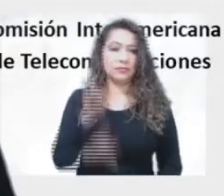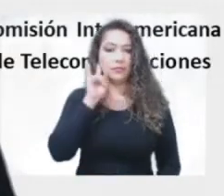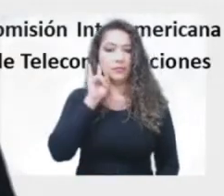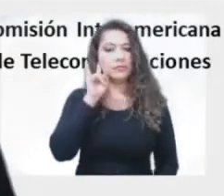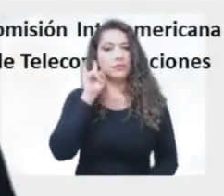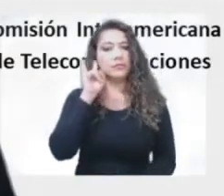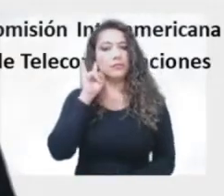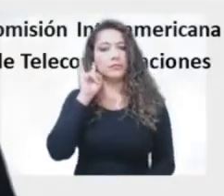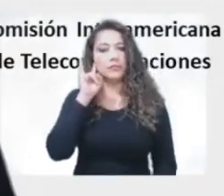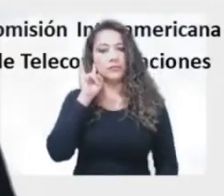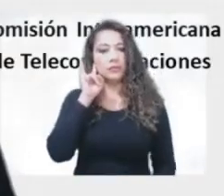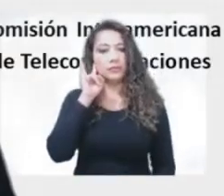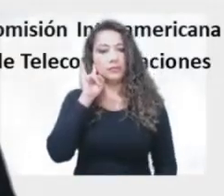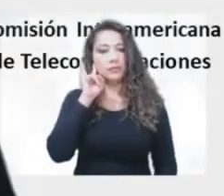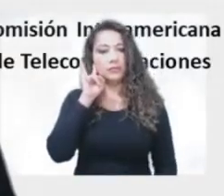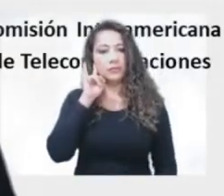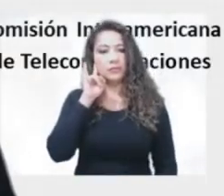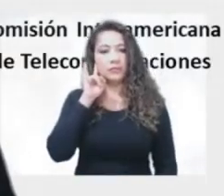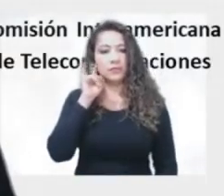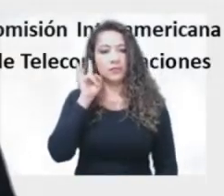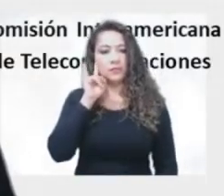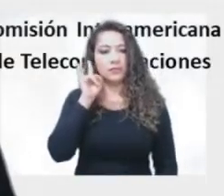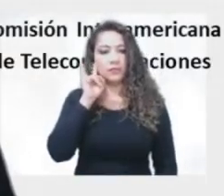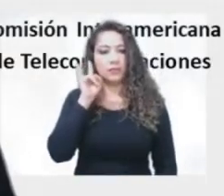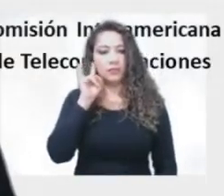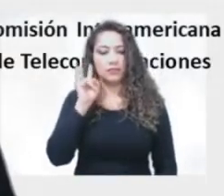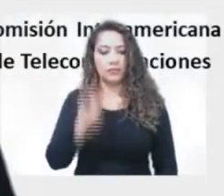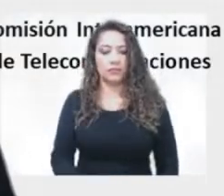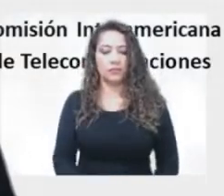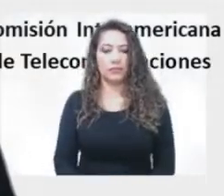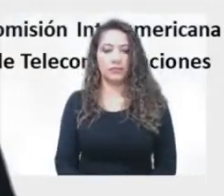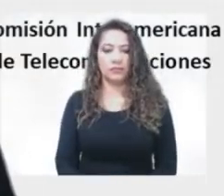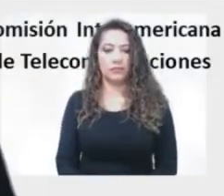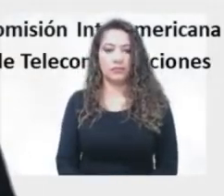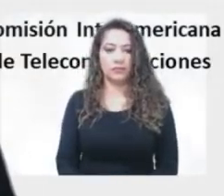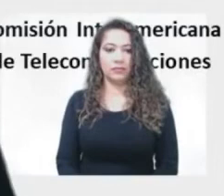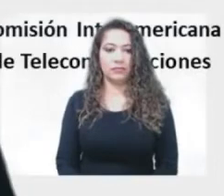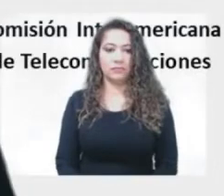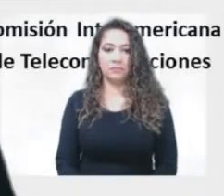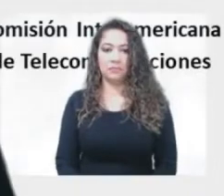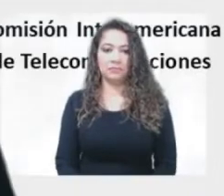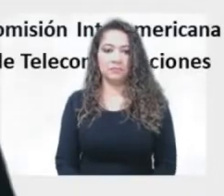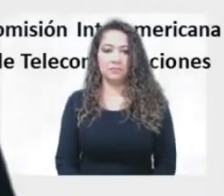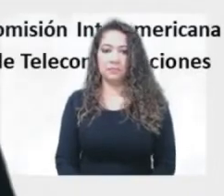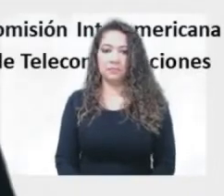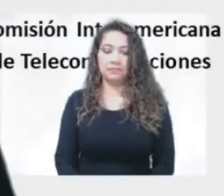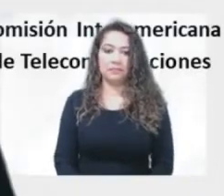to reduce aspects on child abuse, for instance, among other topics.